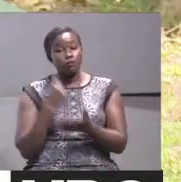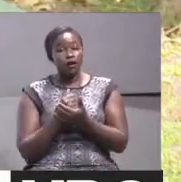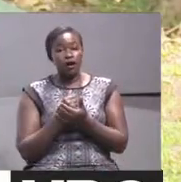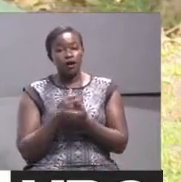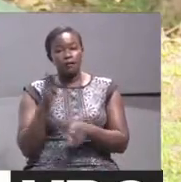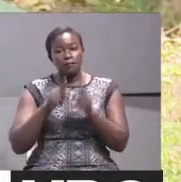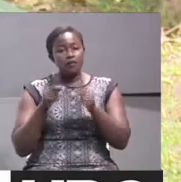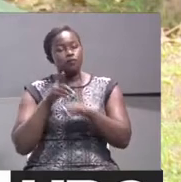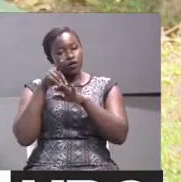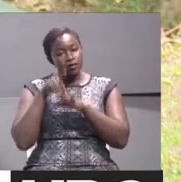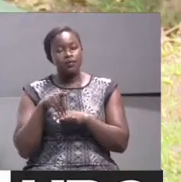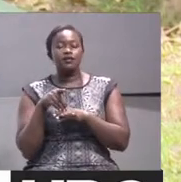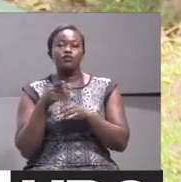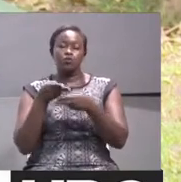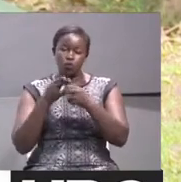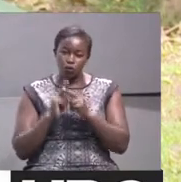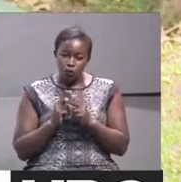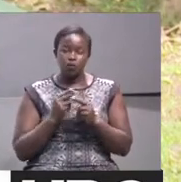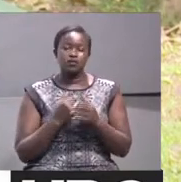on loans.